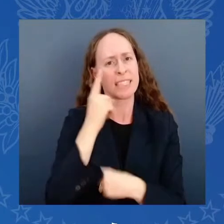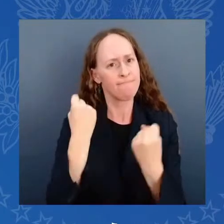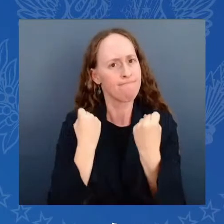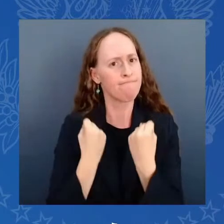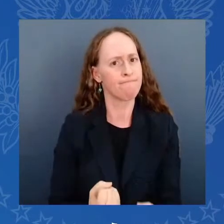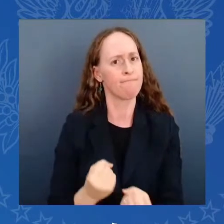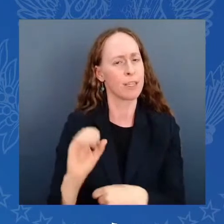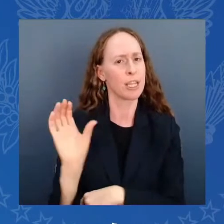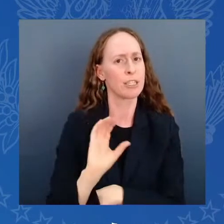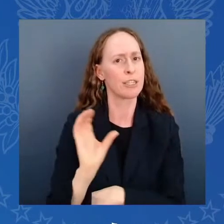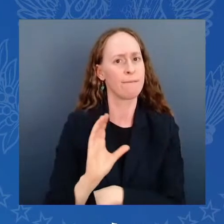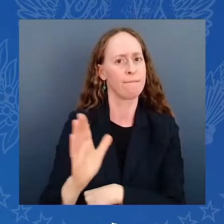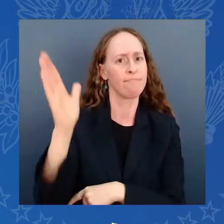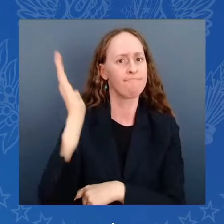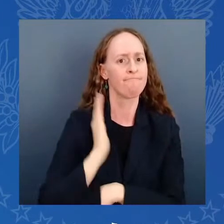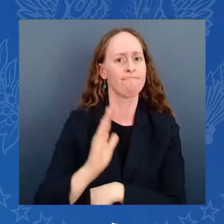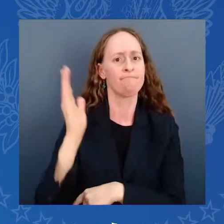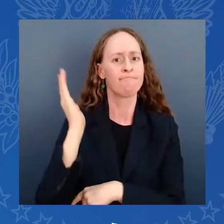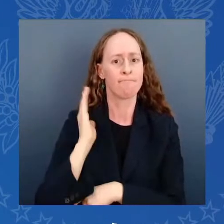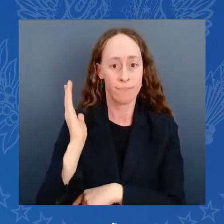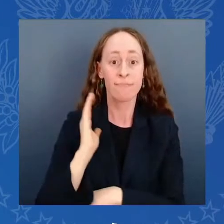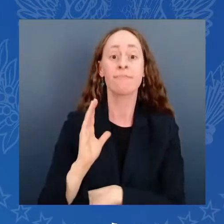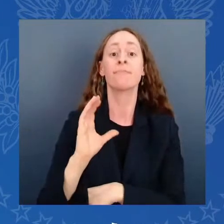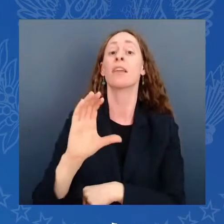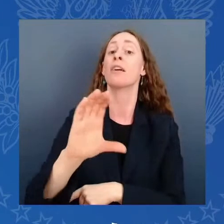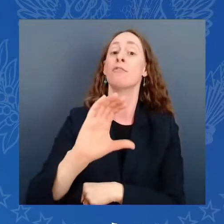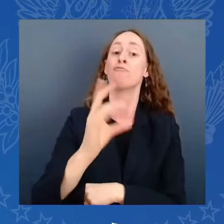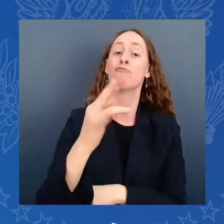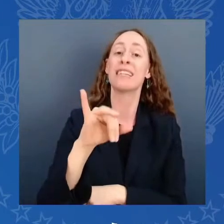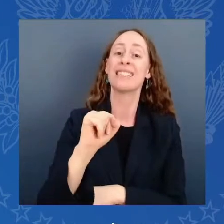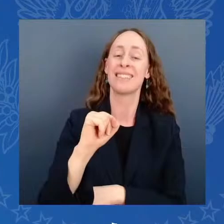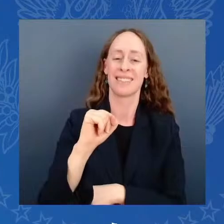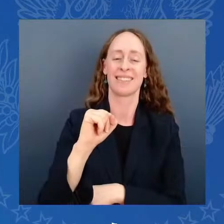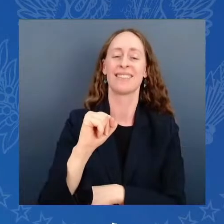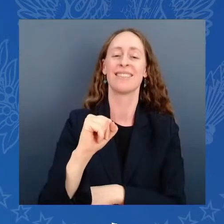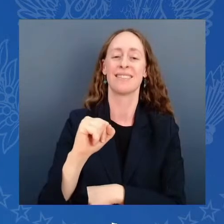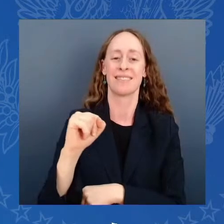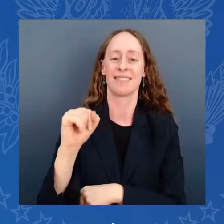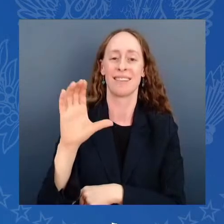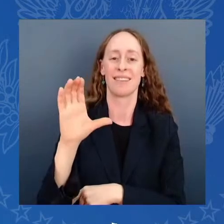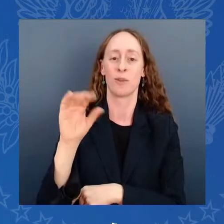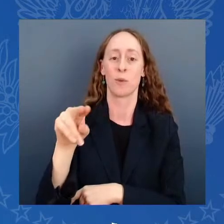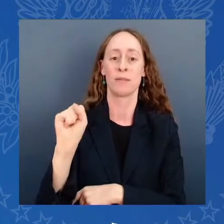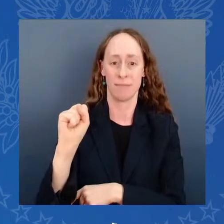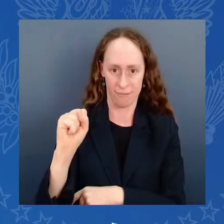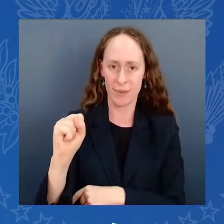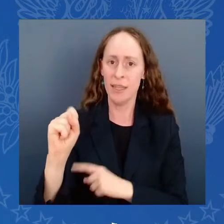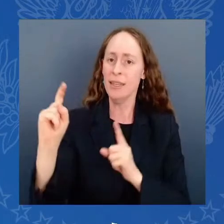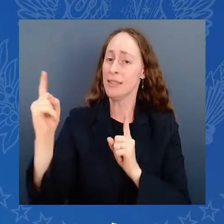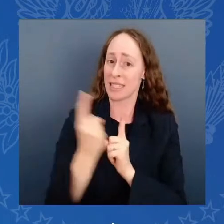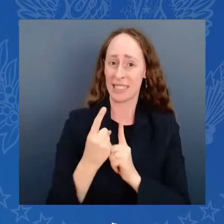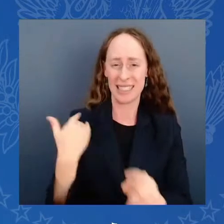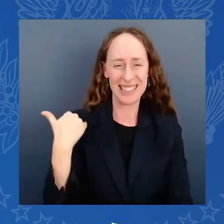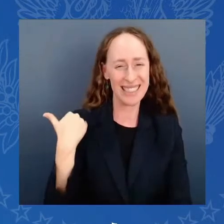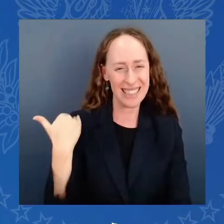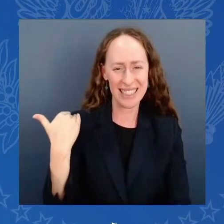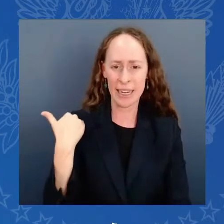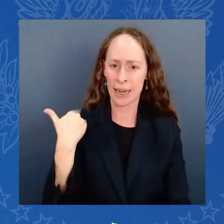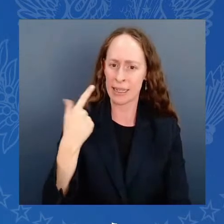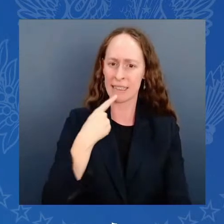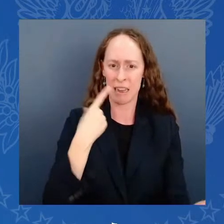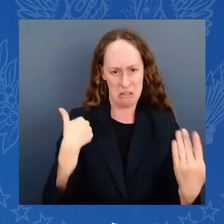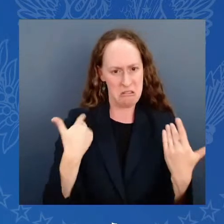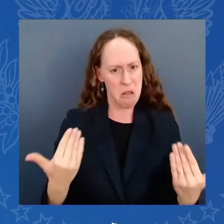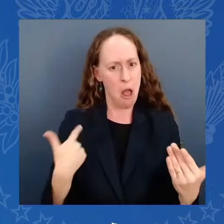said, "Look, we want you to run for state senate." I said, I can't go to Dover all the time. I'm just starting a law firm. I'm a part-time